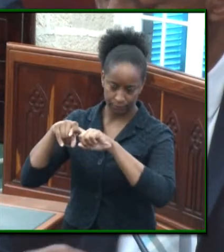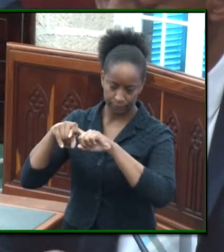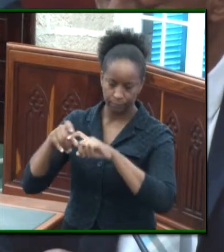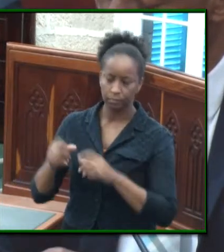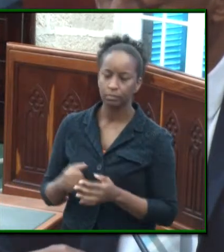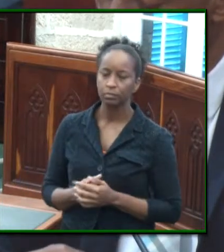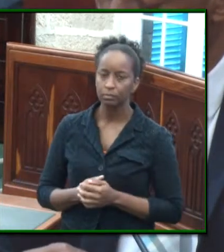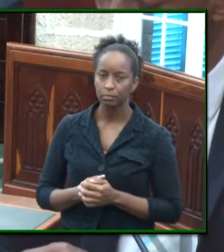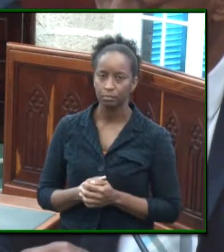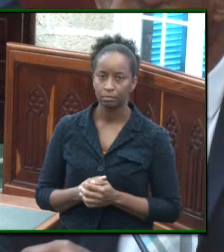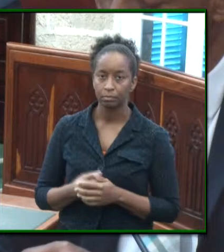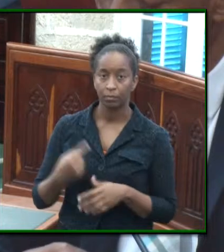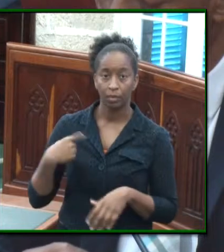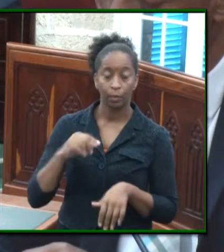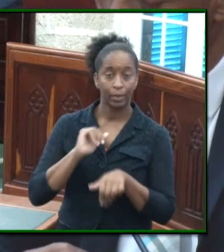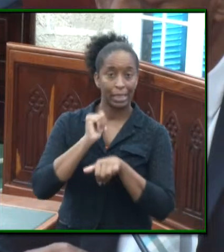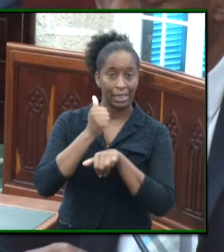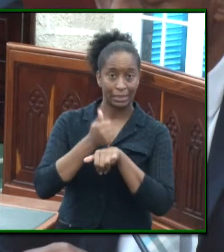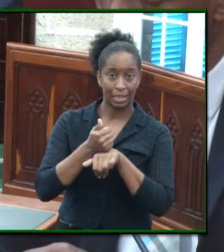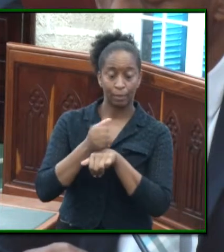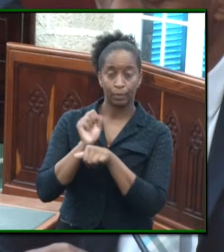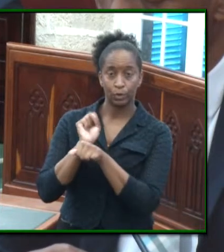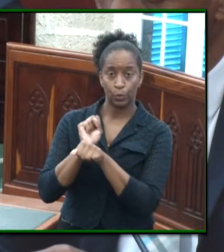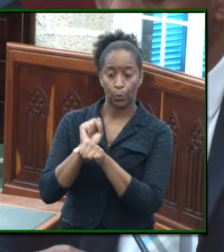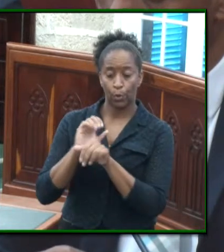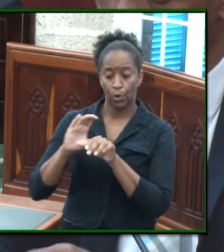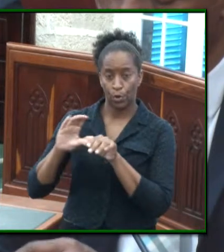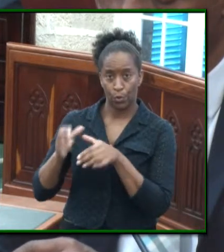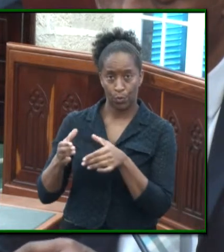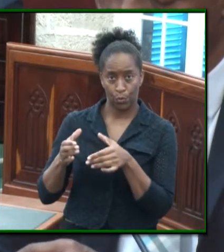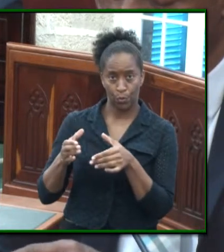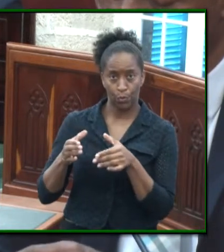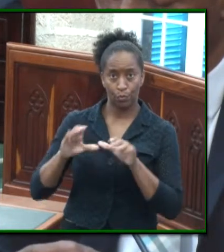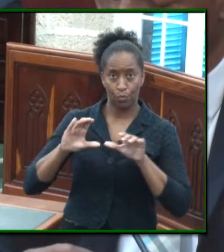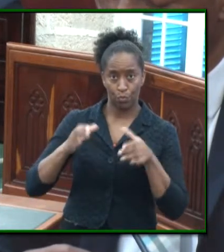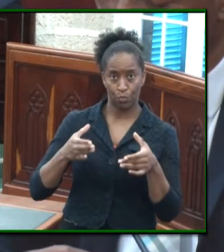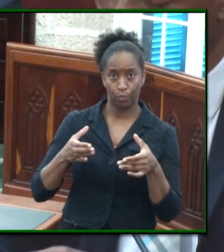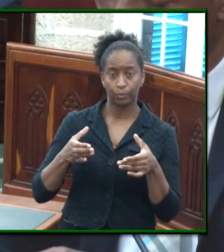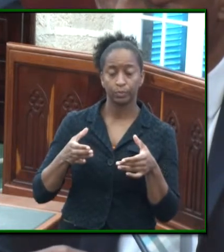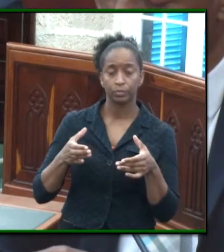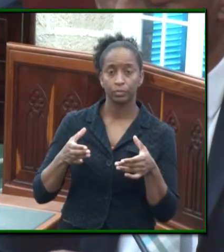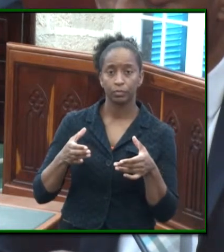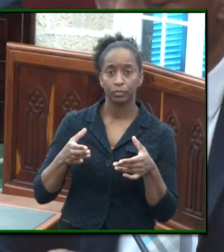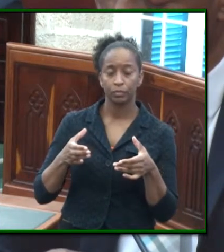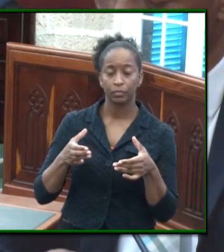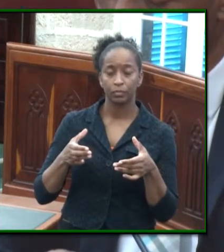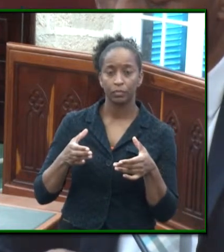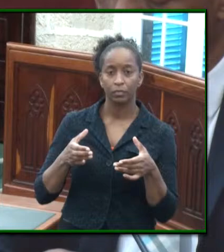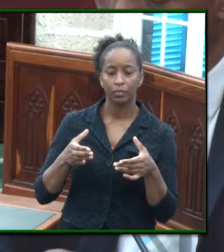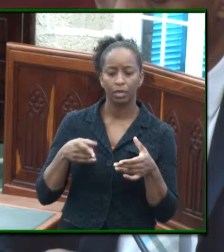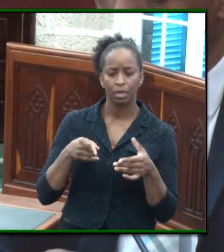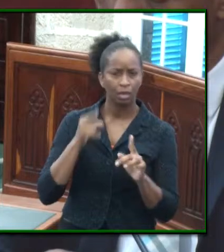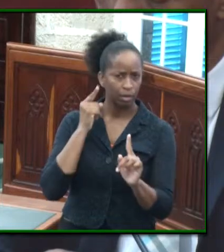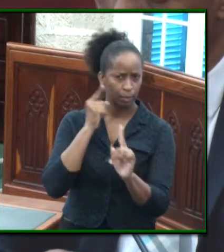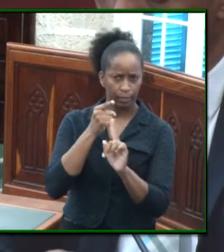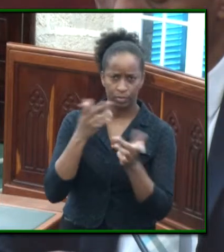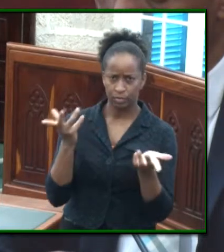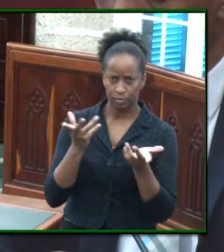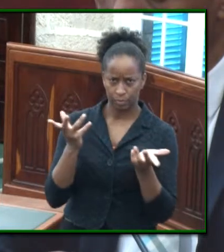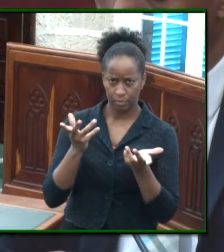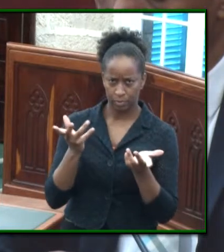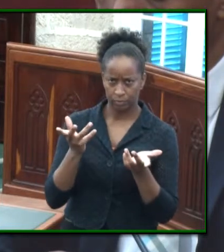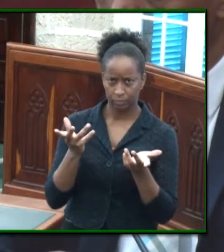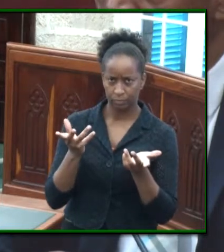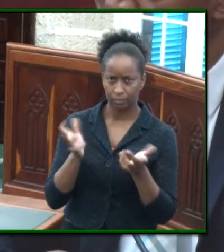only purpose is to look at the amendments to the civil procedure rules, which will give effect